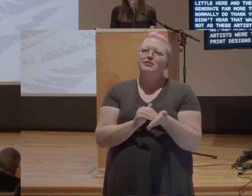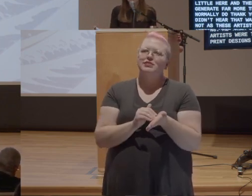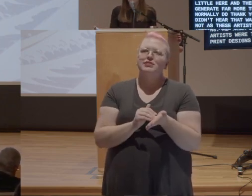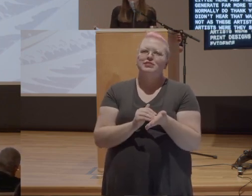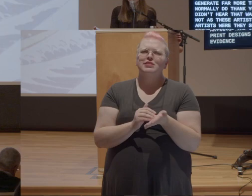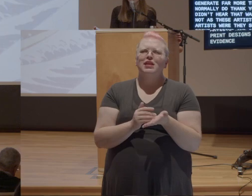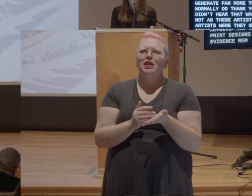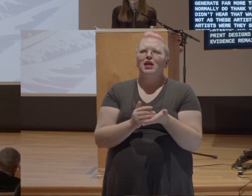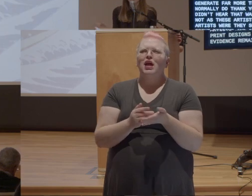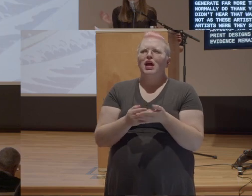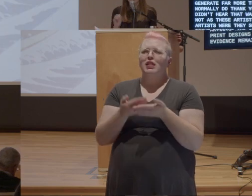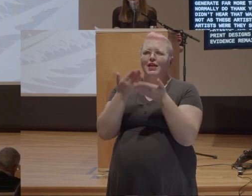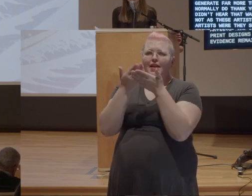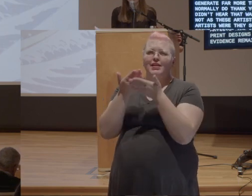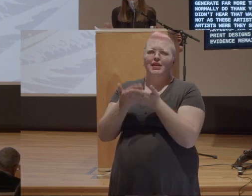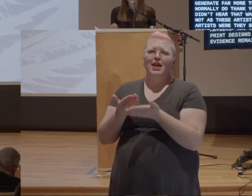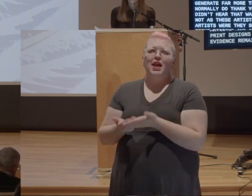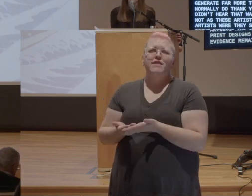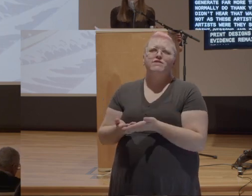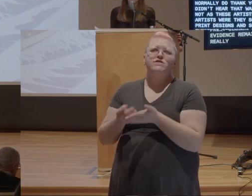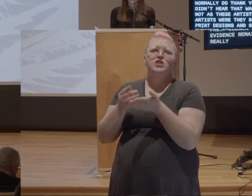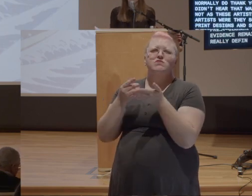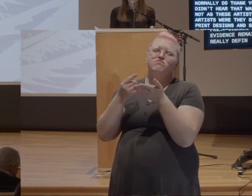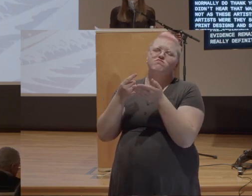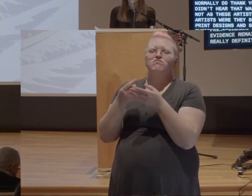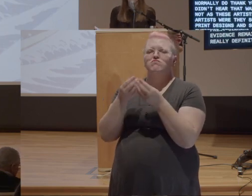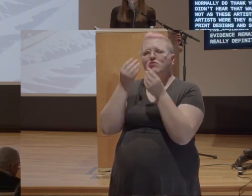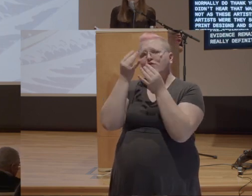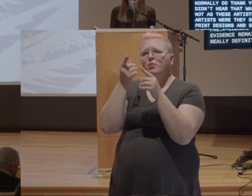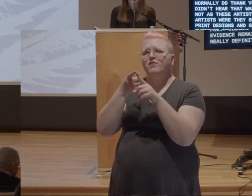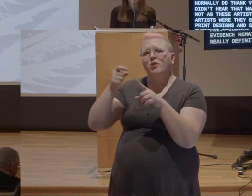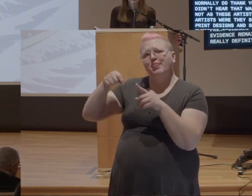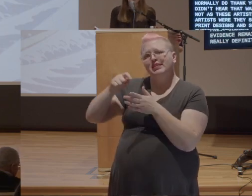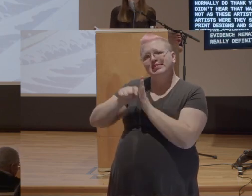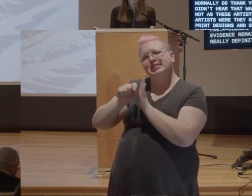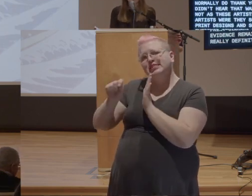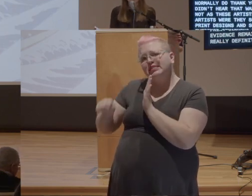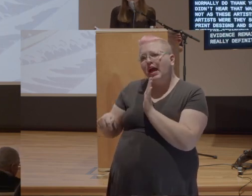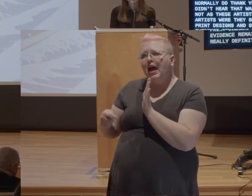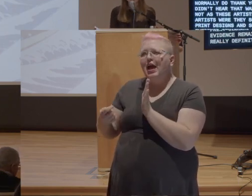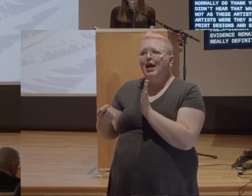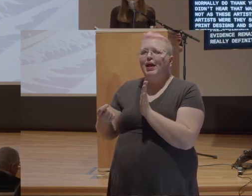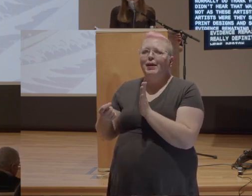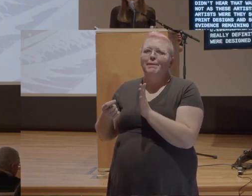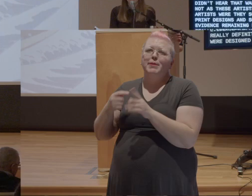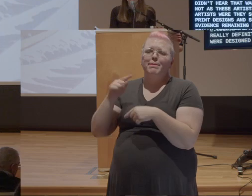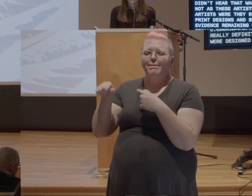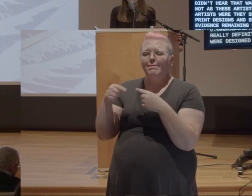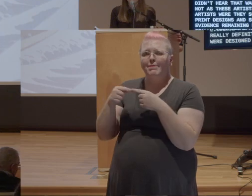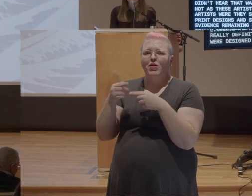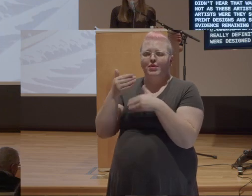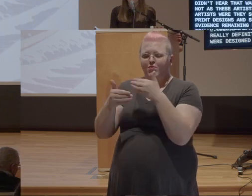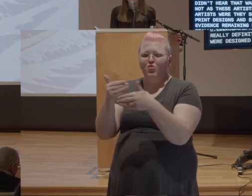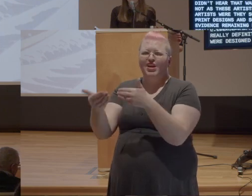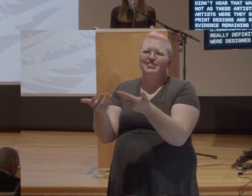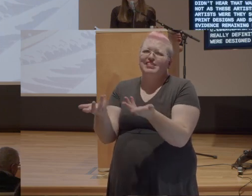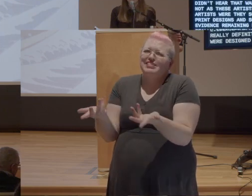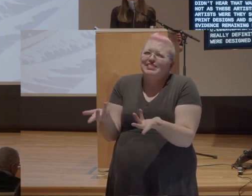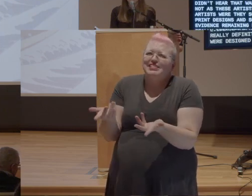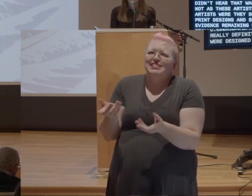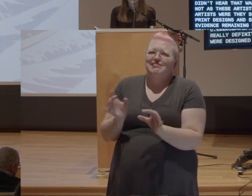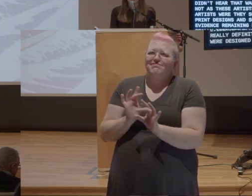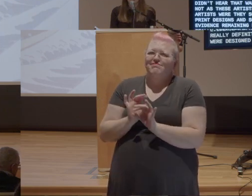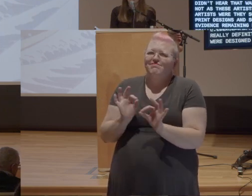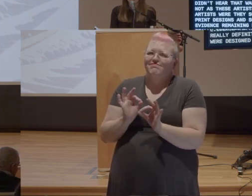evidence remaining from this time for us to really definitively know exactly how these prints were designed and made. In the case